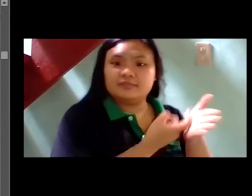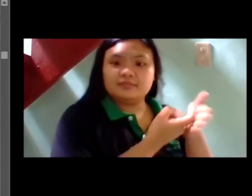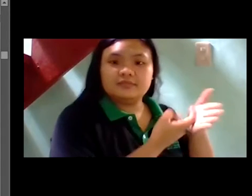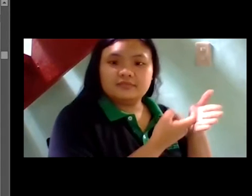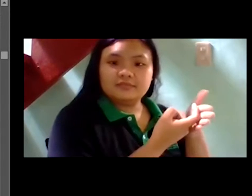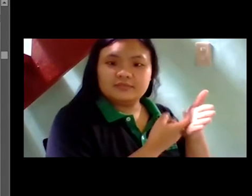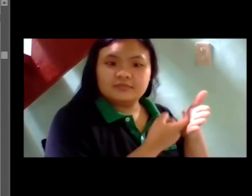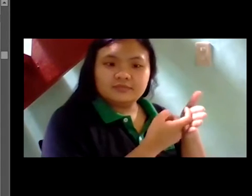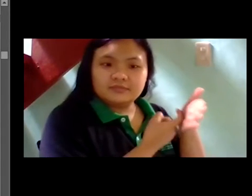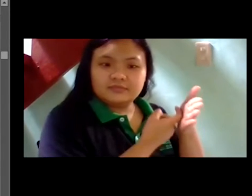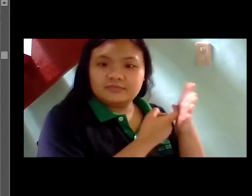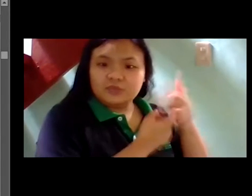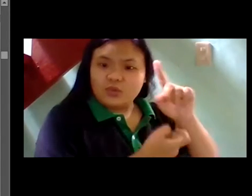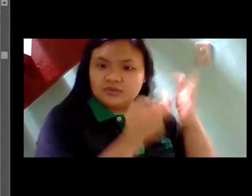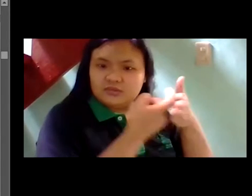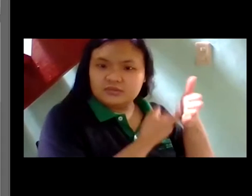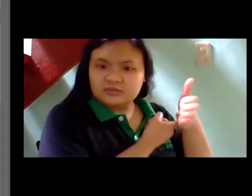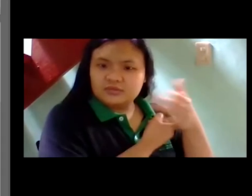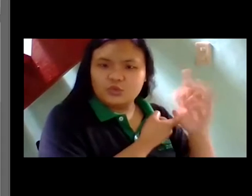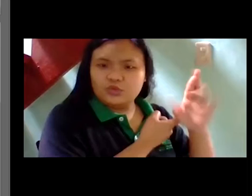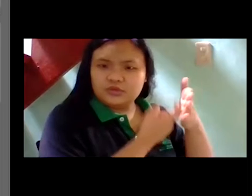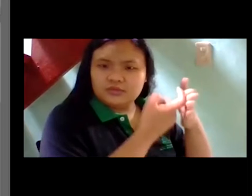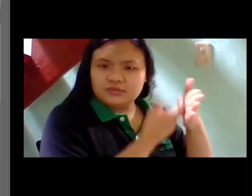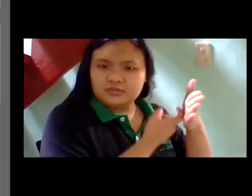So Okay. here's eraser. Eraser. Okay.